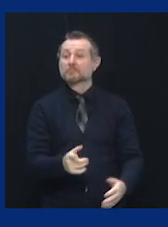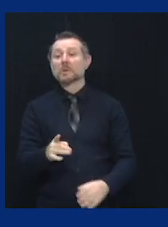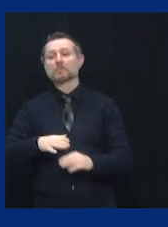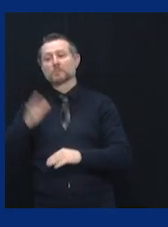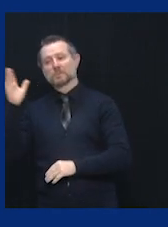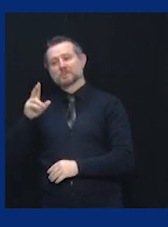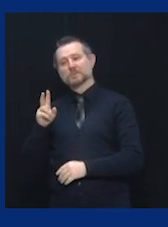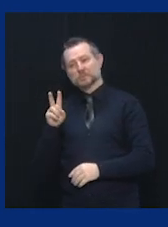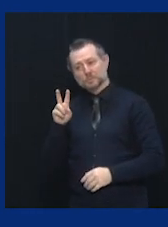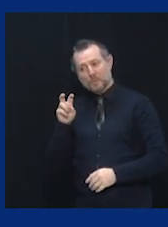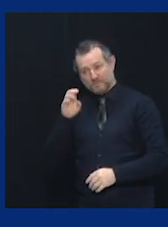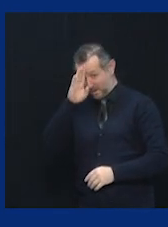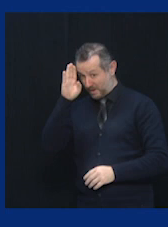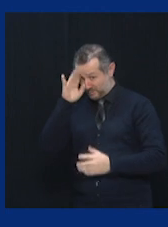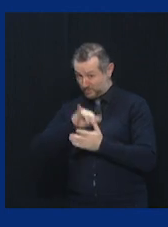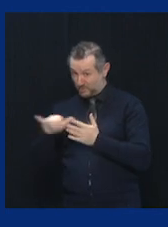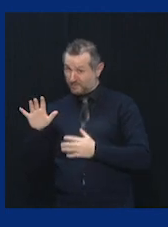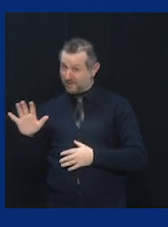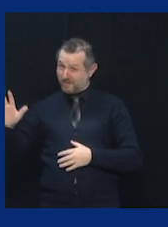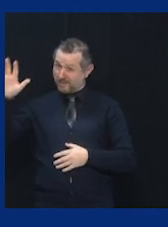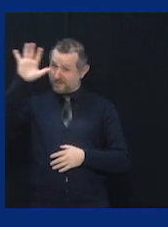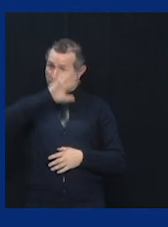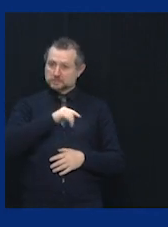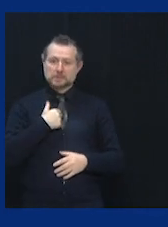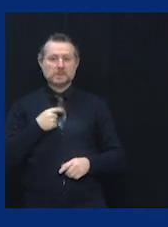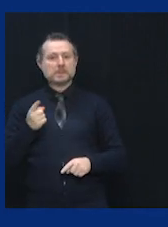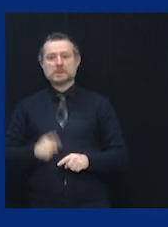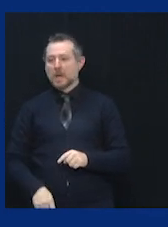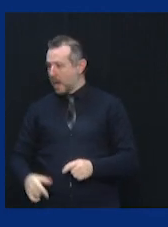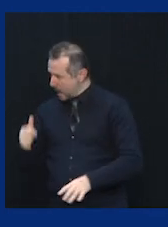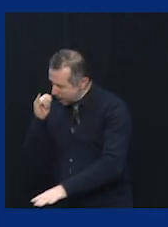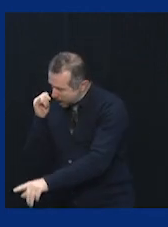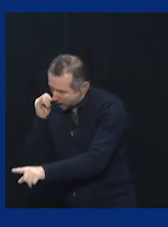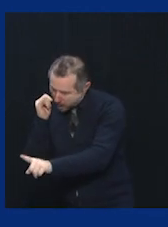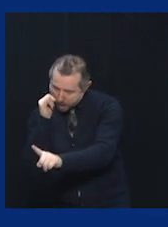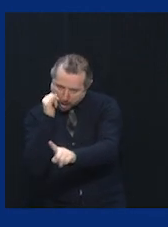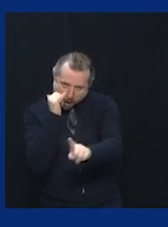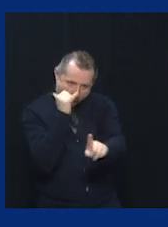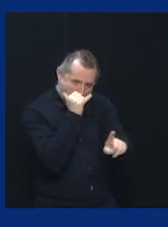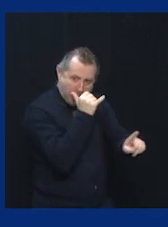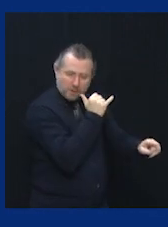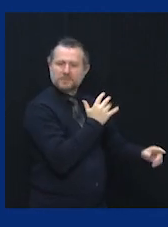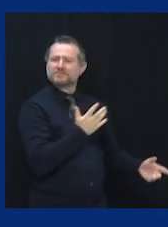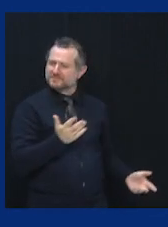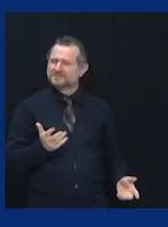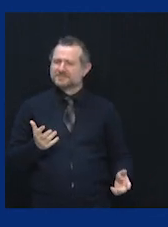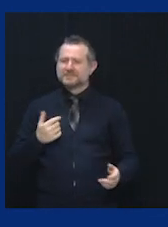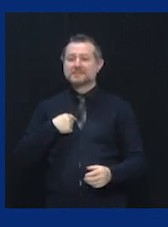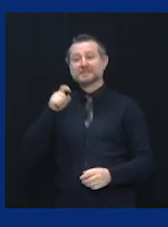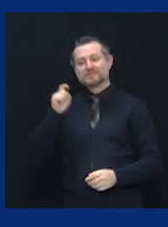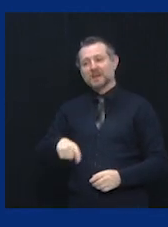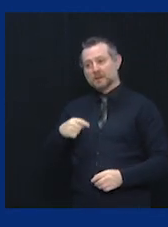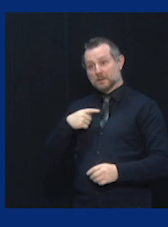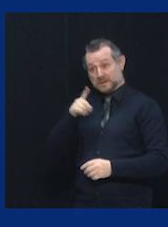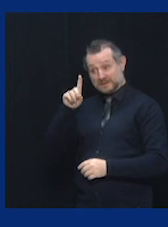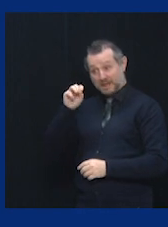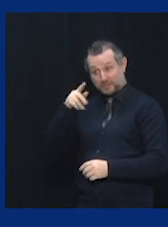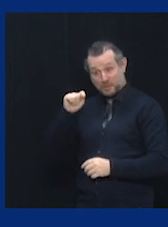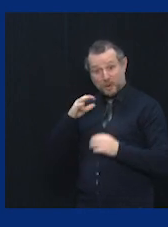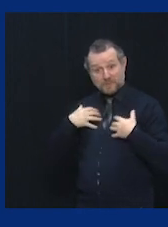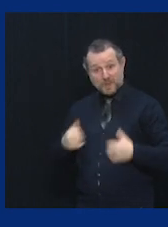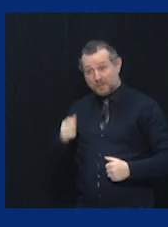statewide. I can't call every hospital, and our State Department of Health can't call every hospital and work out local issues,